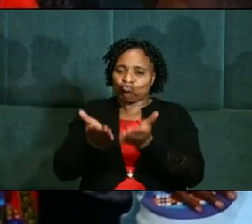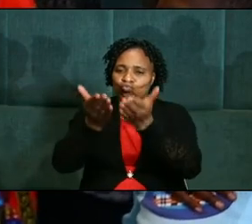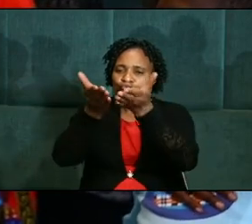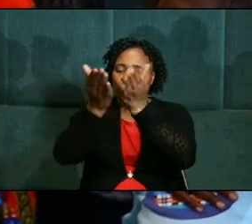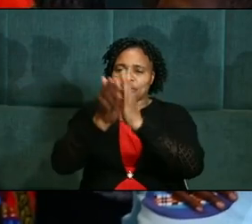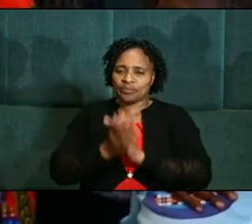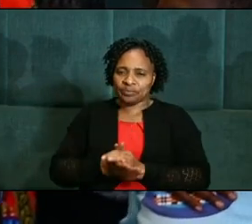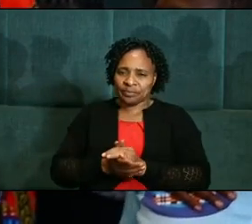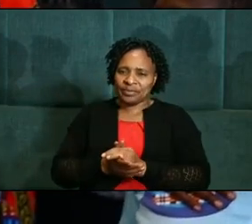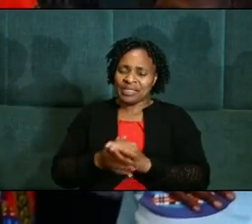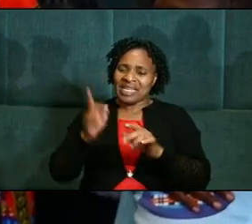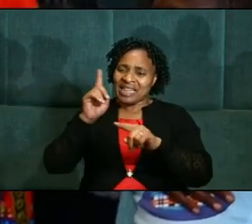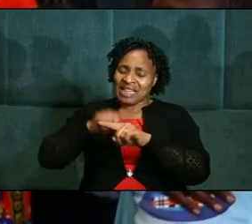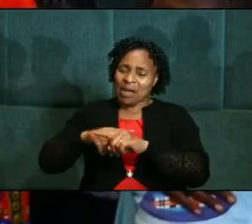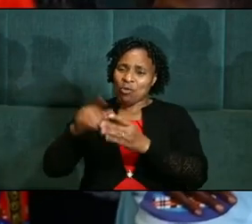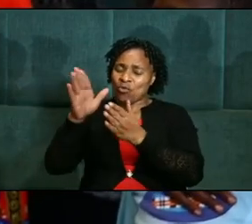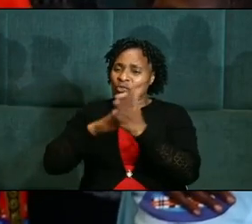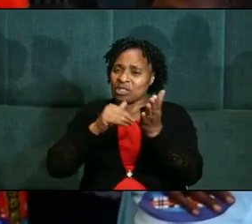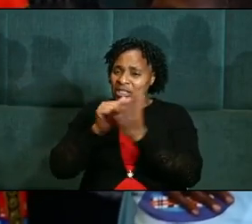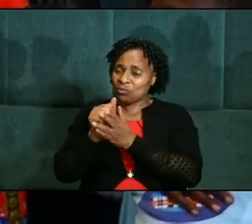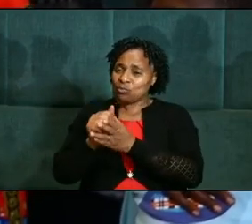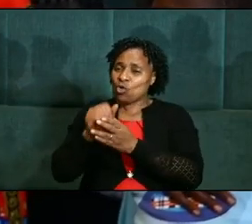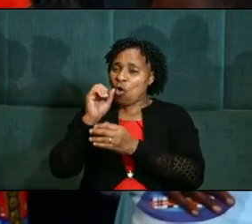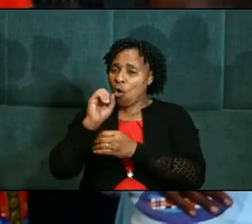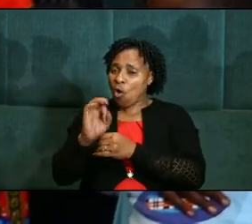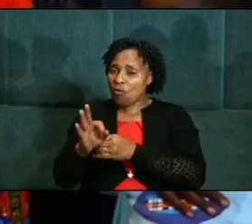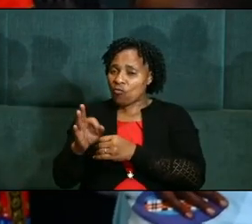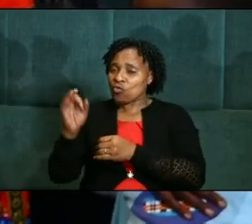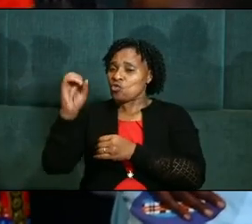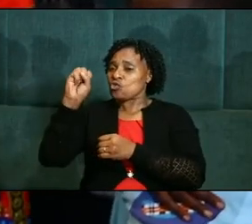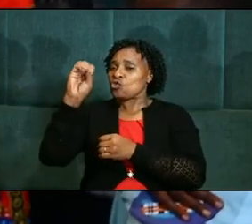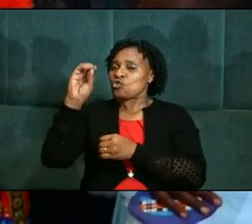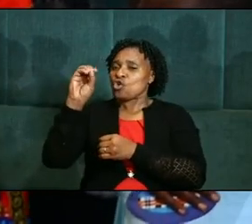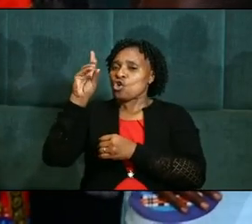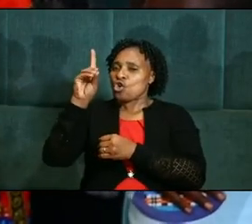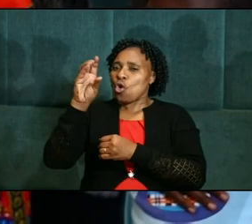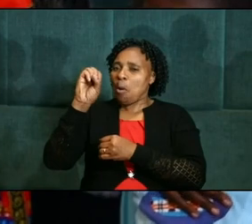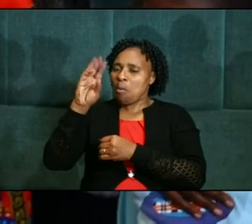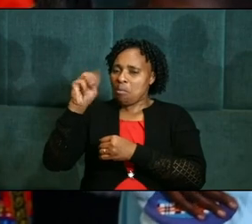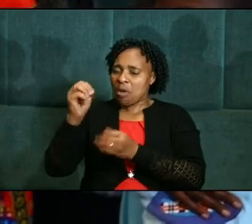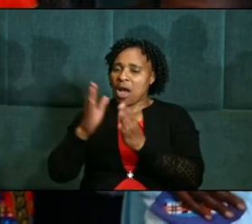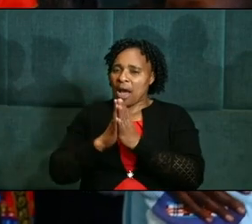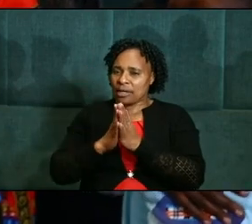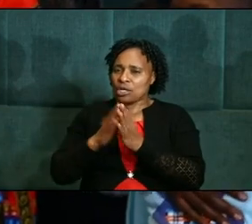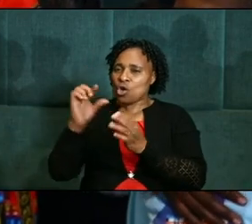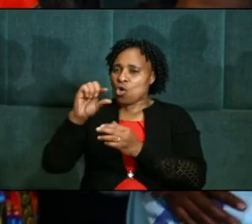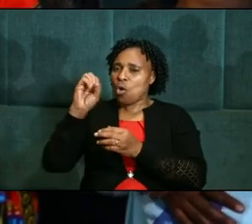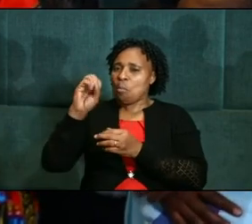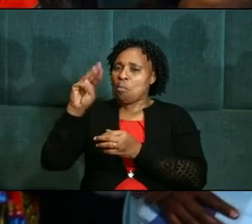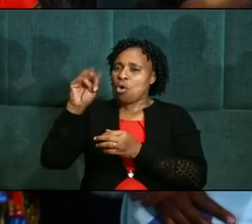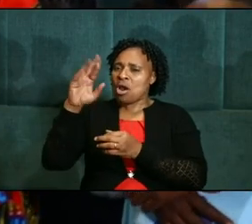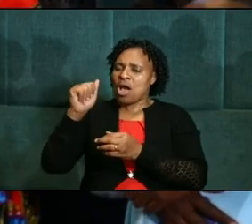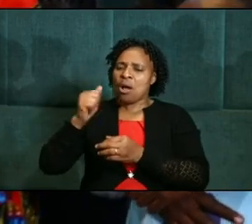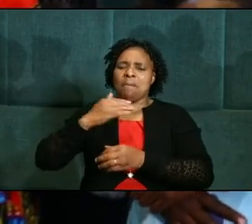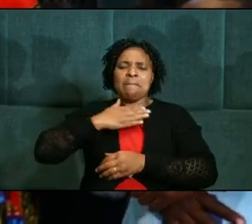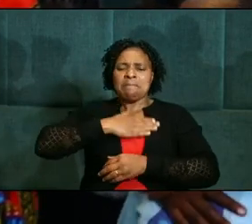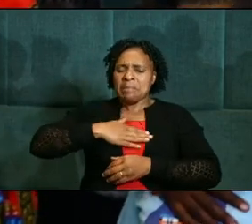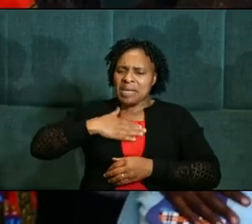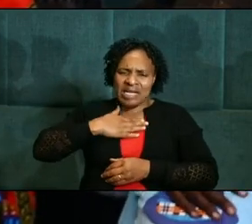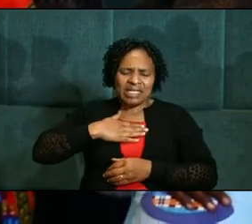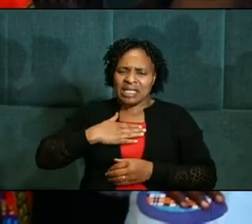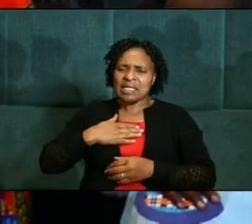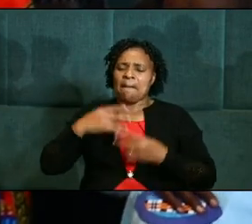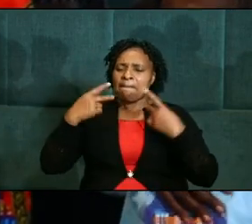The time of the destruction of Sodom and Gomorrah, you pleaded with the people of